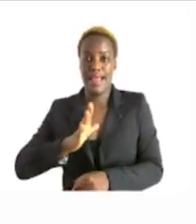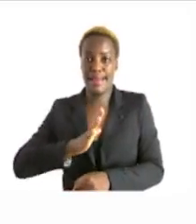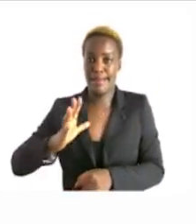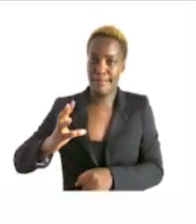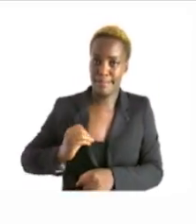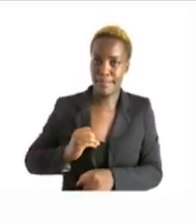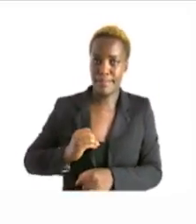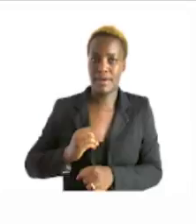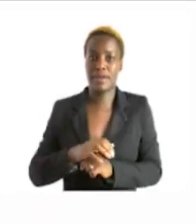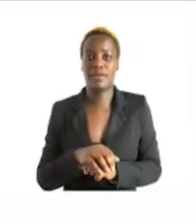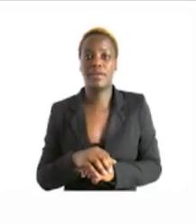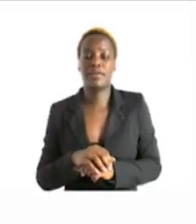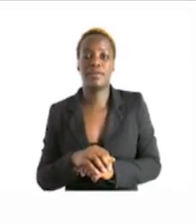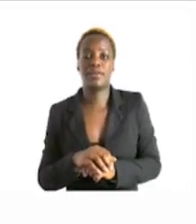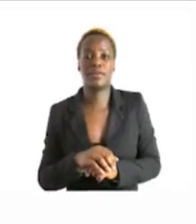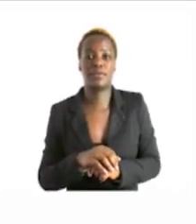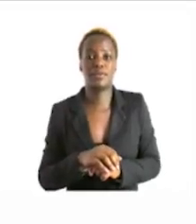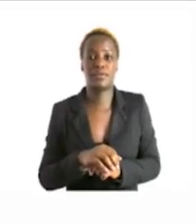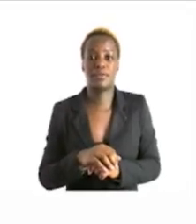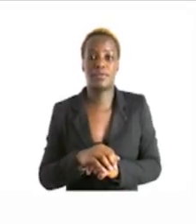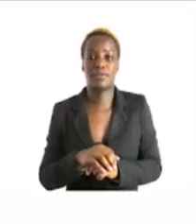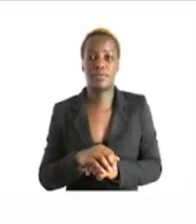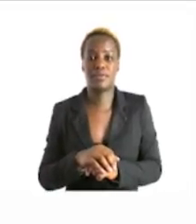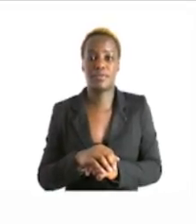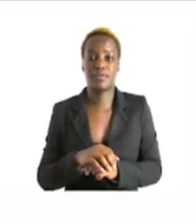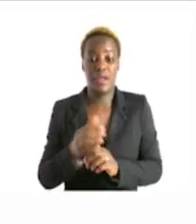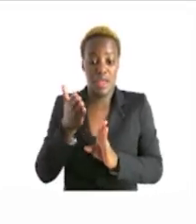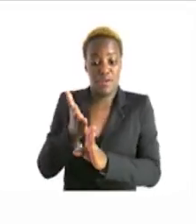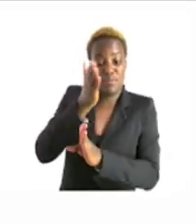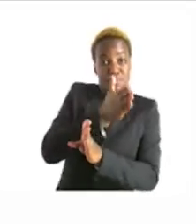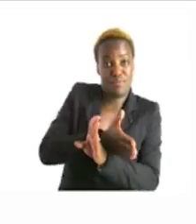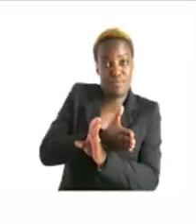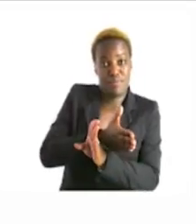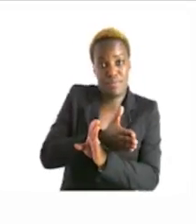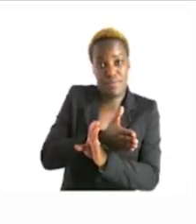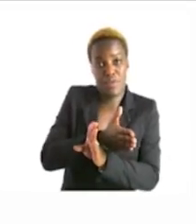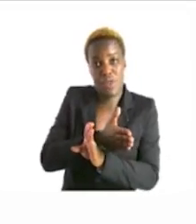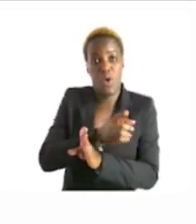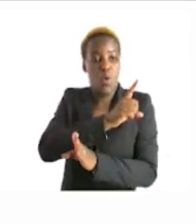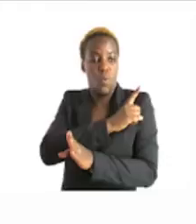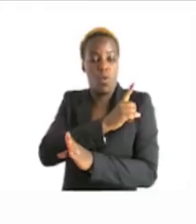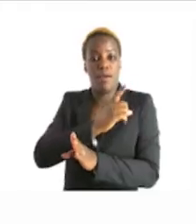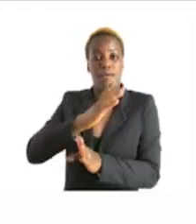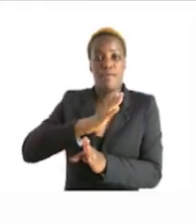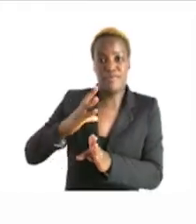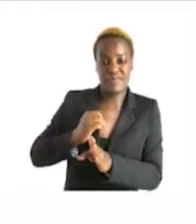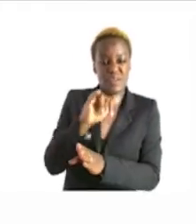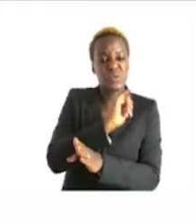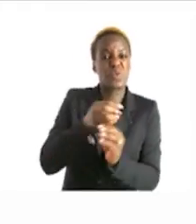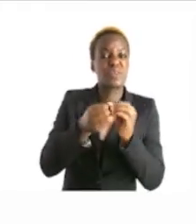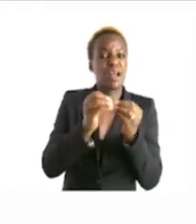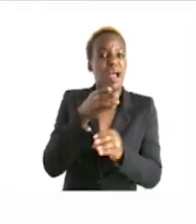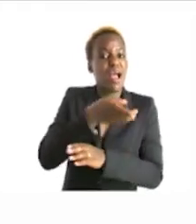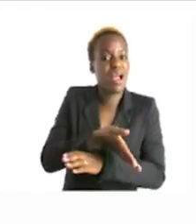number do we find before we say 150 yes that is correct